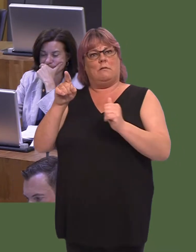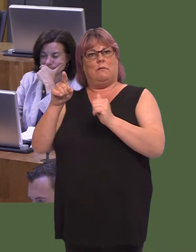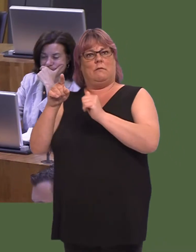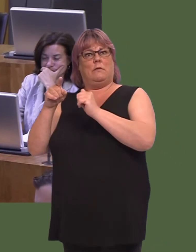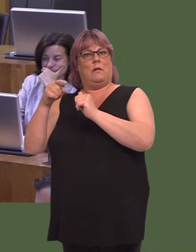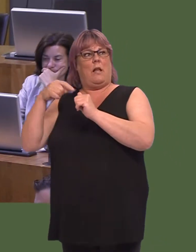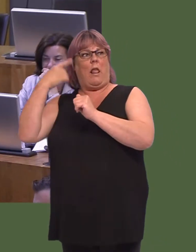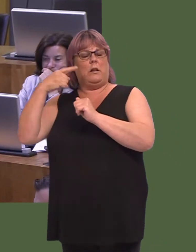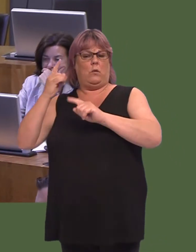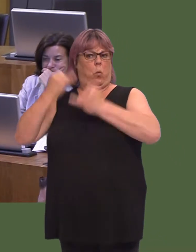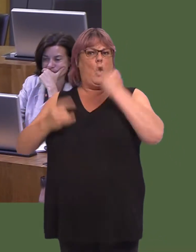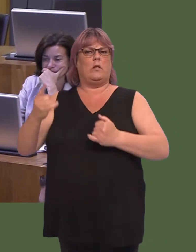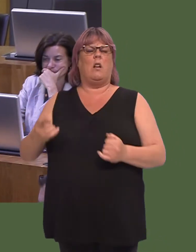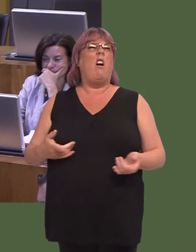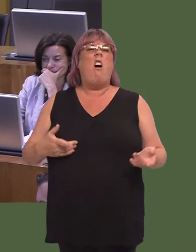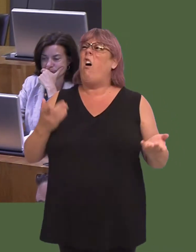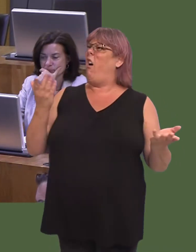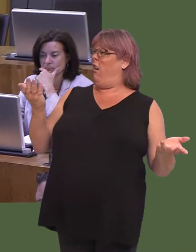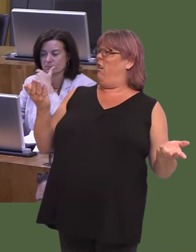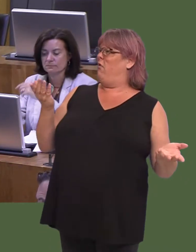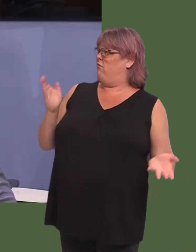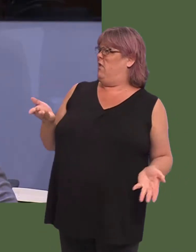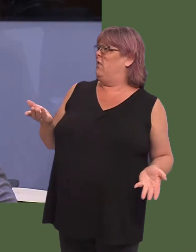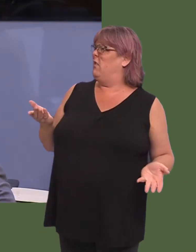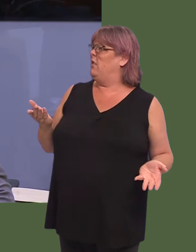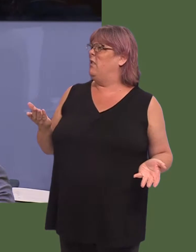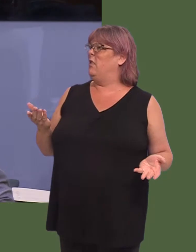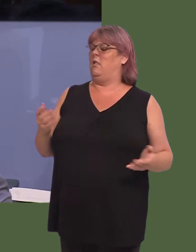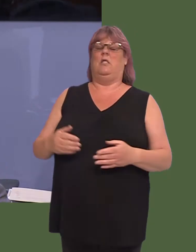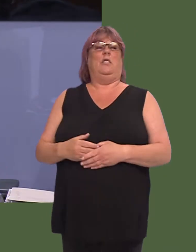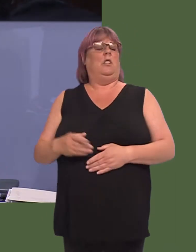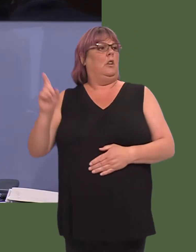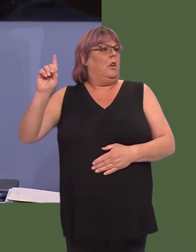but it's better than the pay gap that exists in Whitehall, which is the 10%.